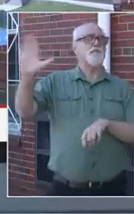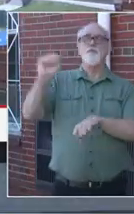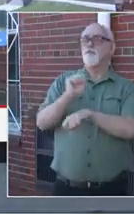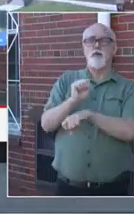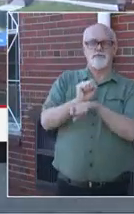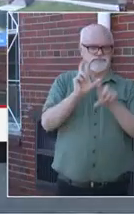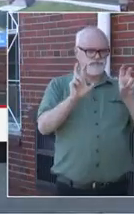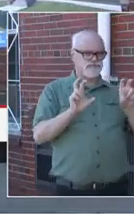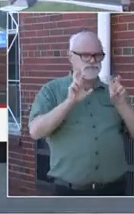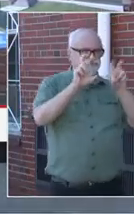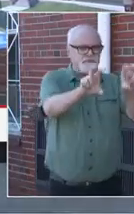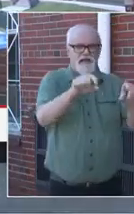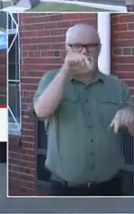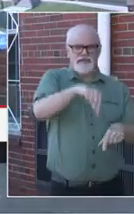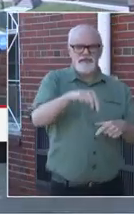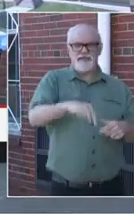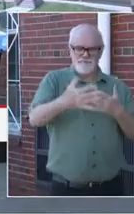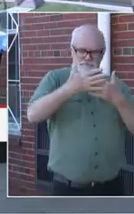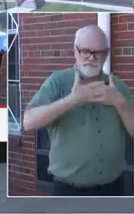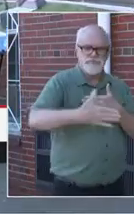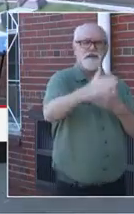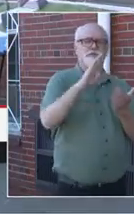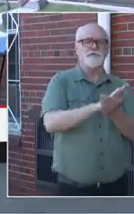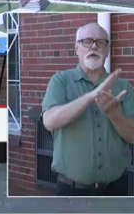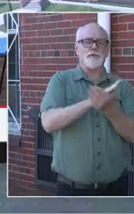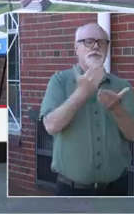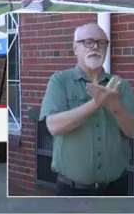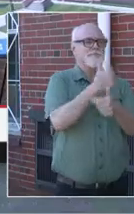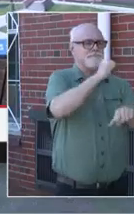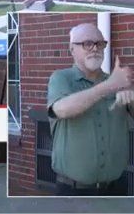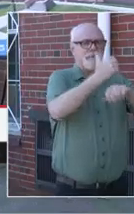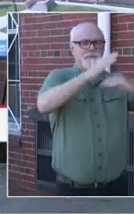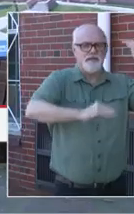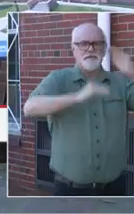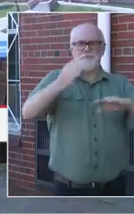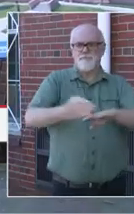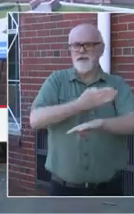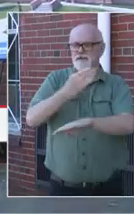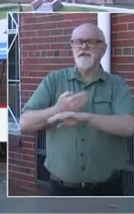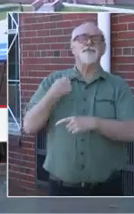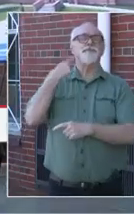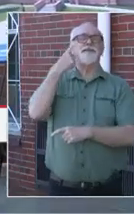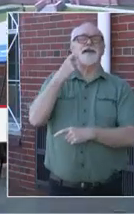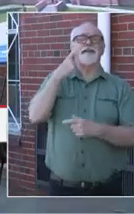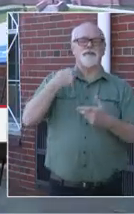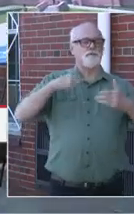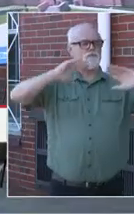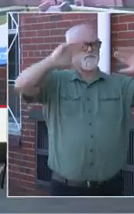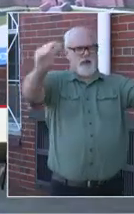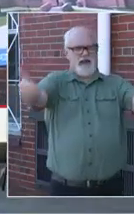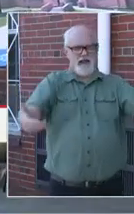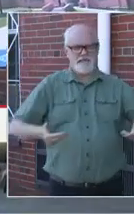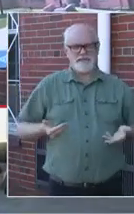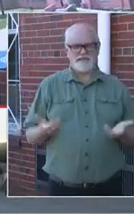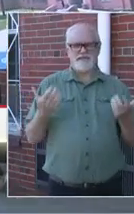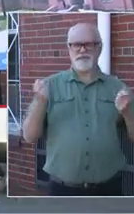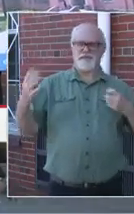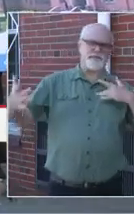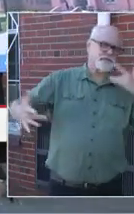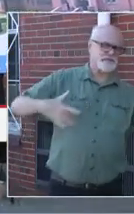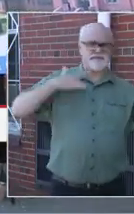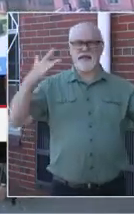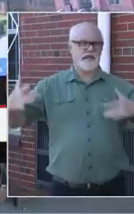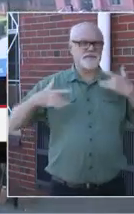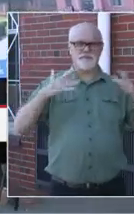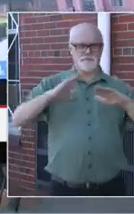ahead. We just had the pleasure of welcoming hundreds of energetic young people with curious minds